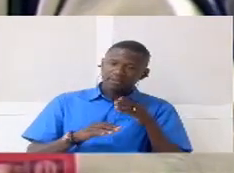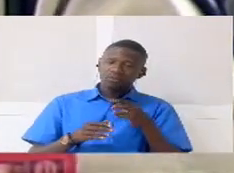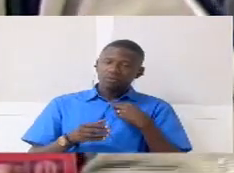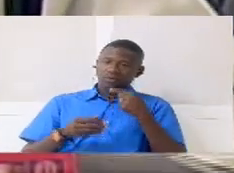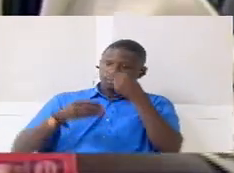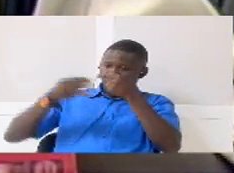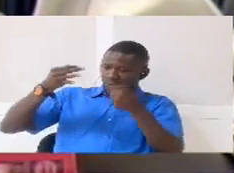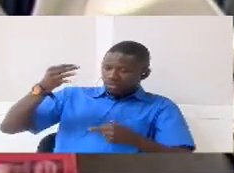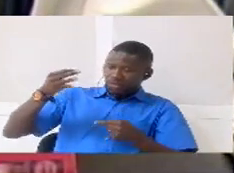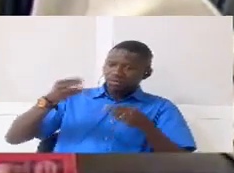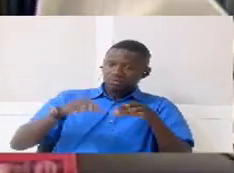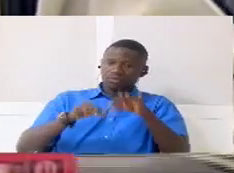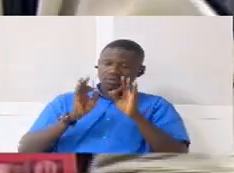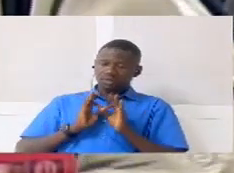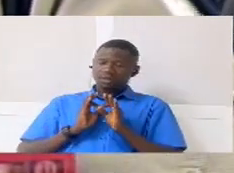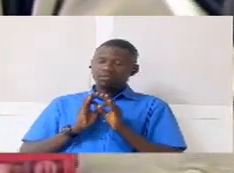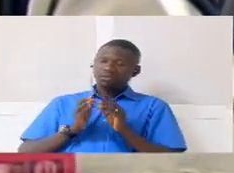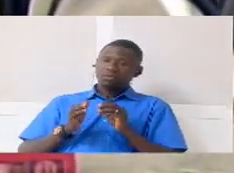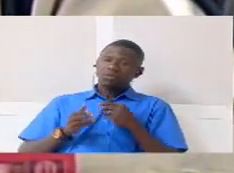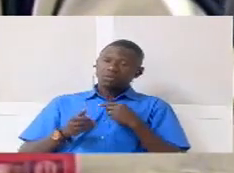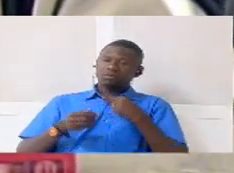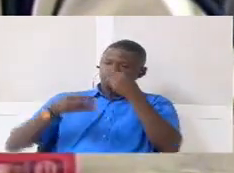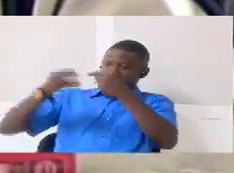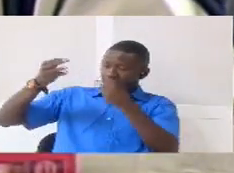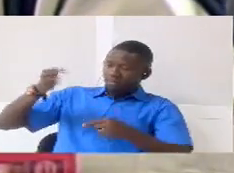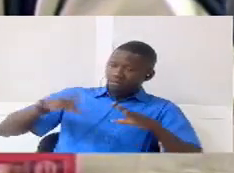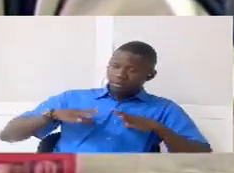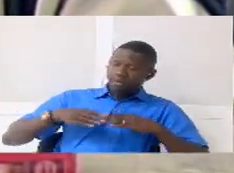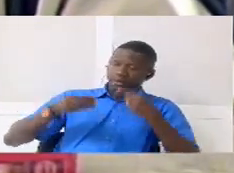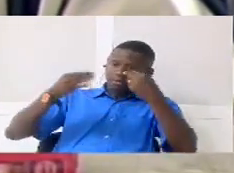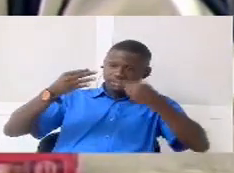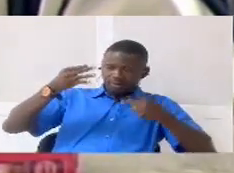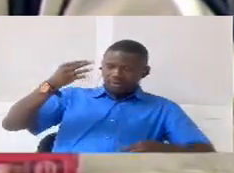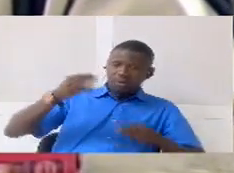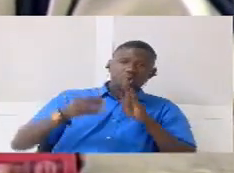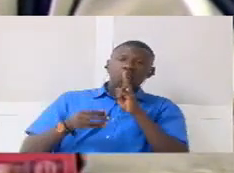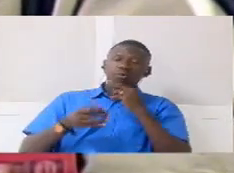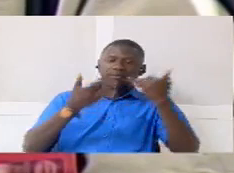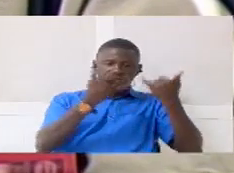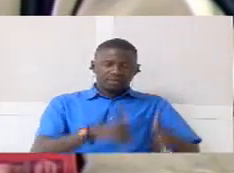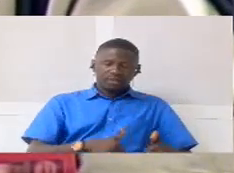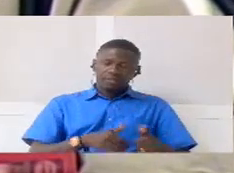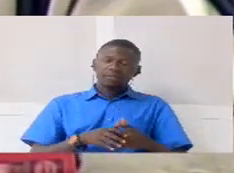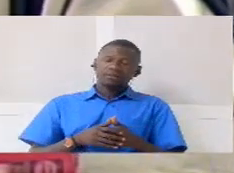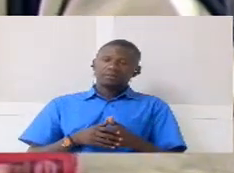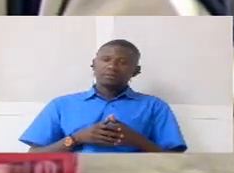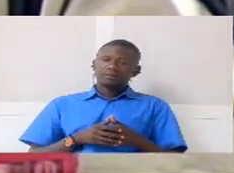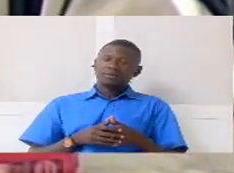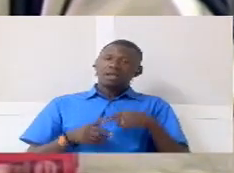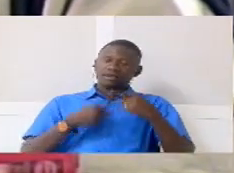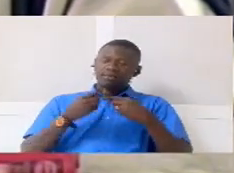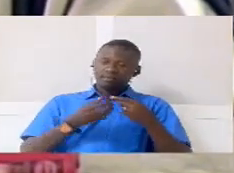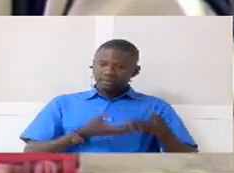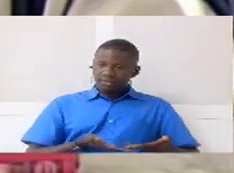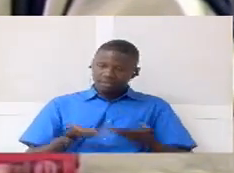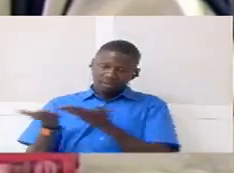list. And we also prepared a list for those that failed. A list was submitted. After we